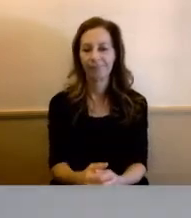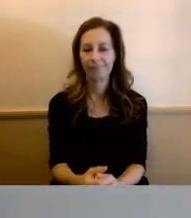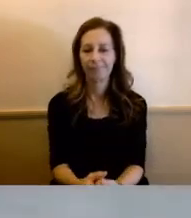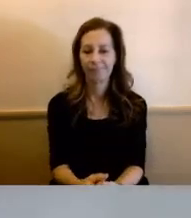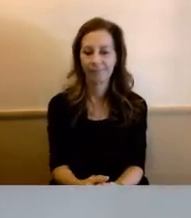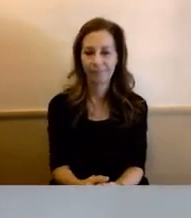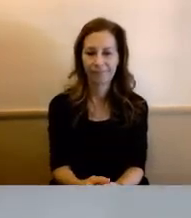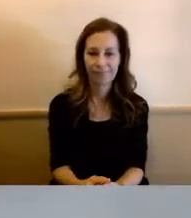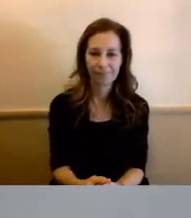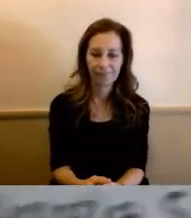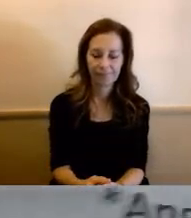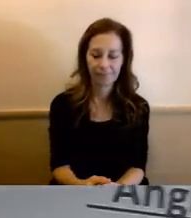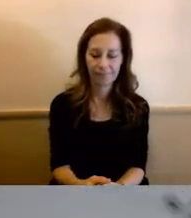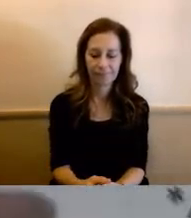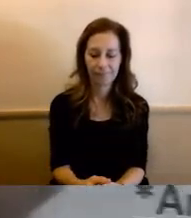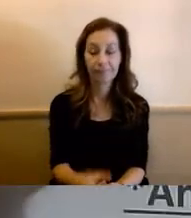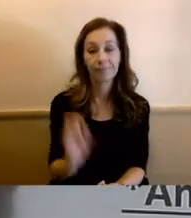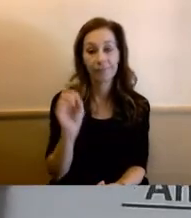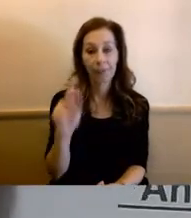Okay,